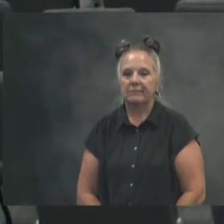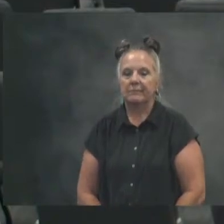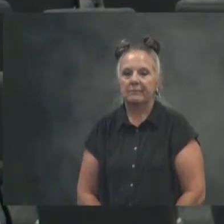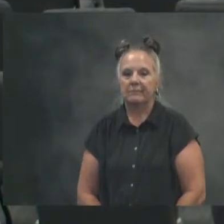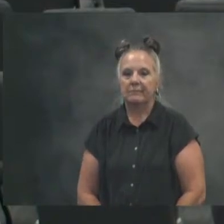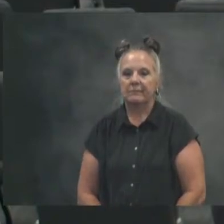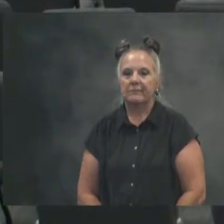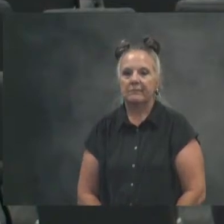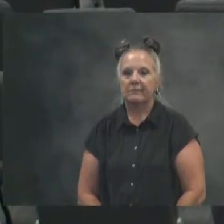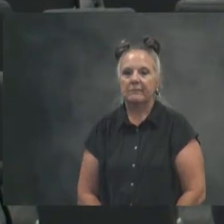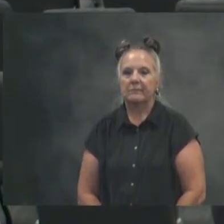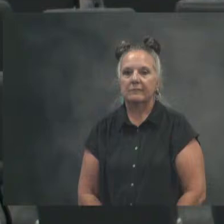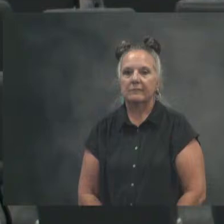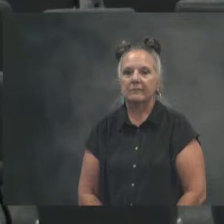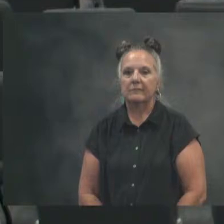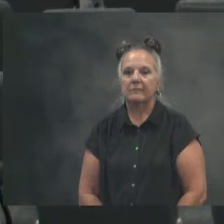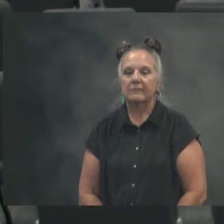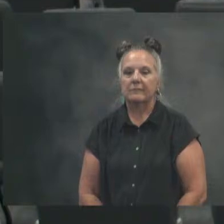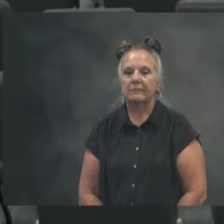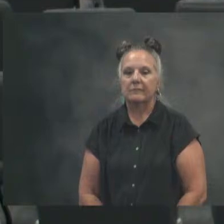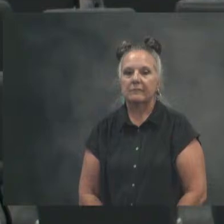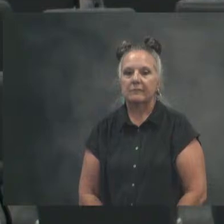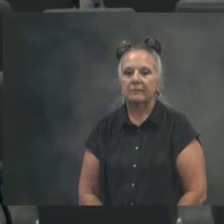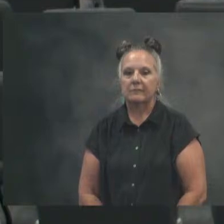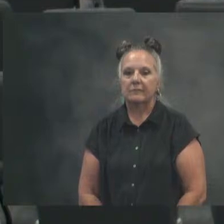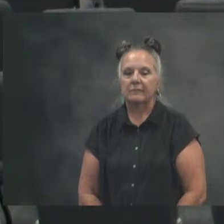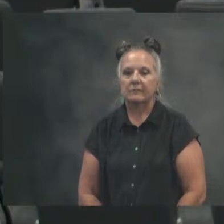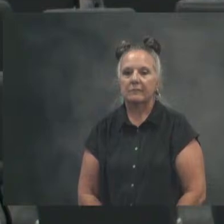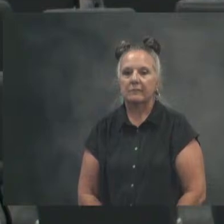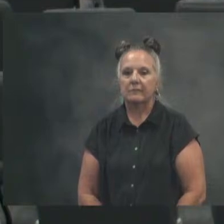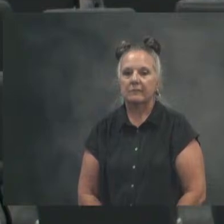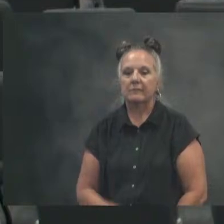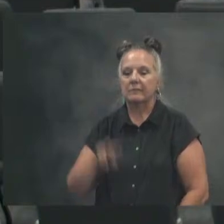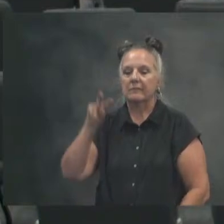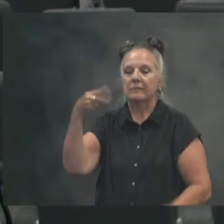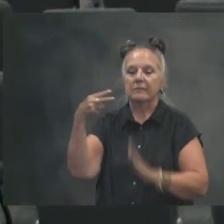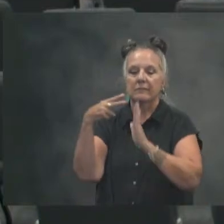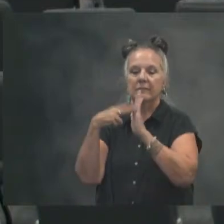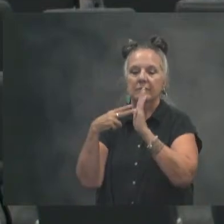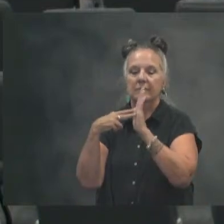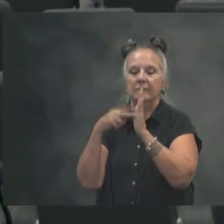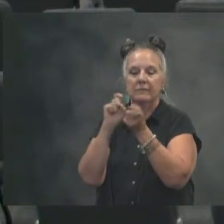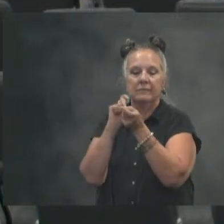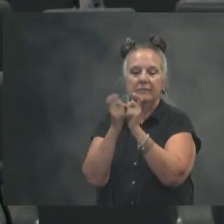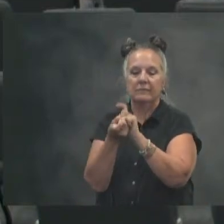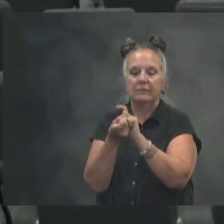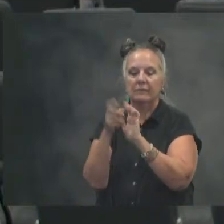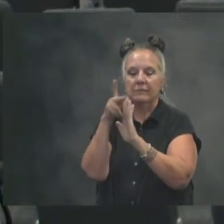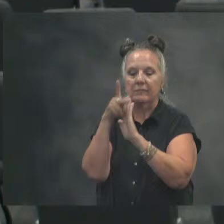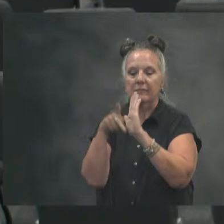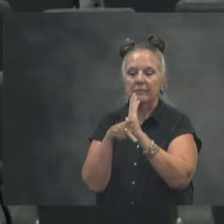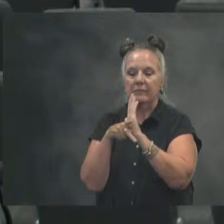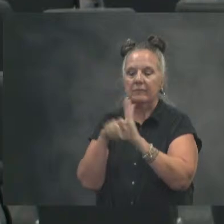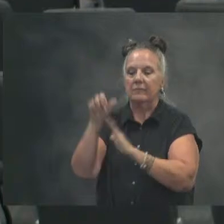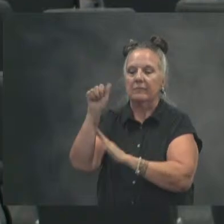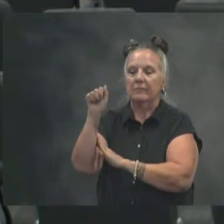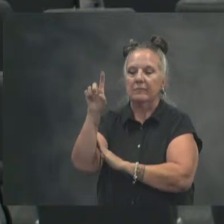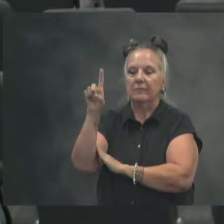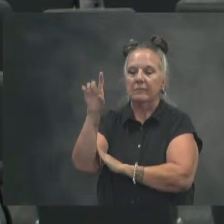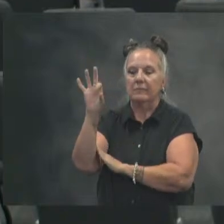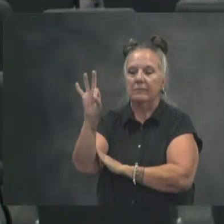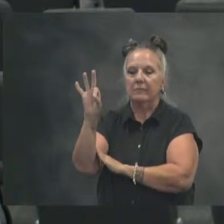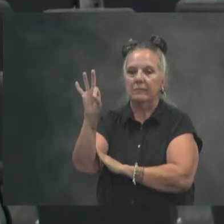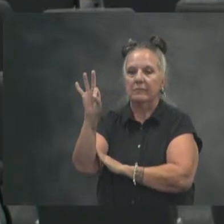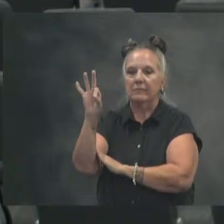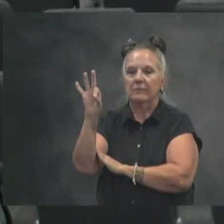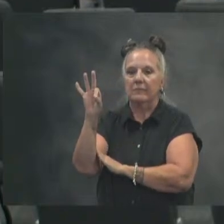All right, next is the second reading of proposed changes to policy ADF,